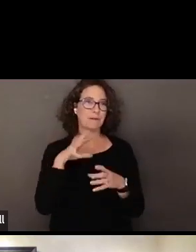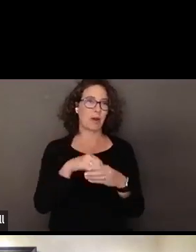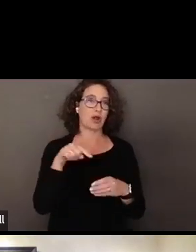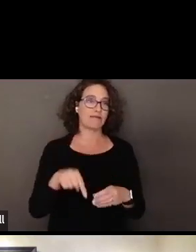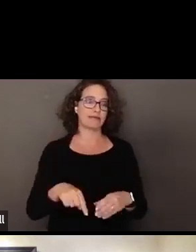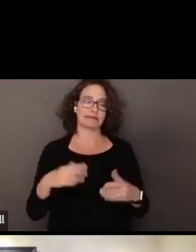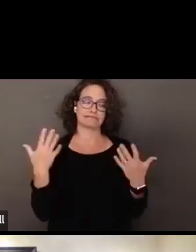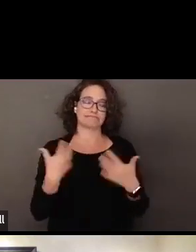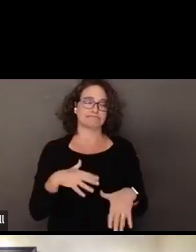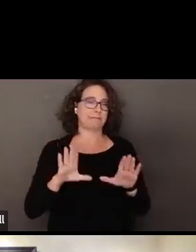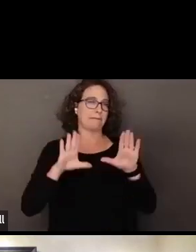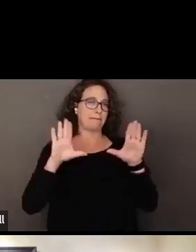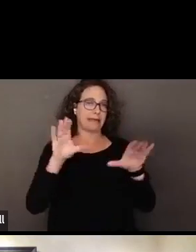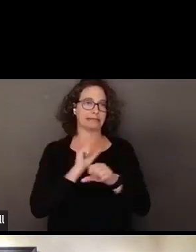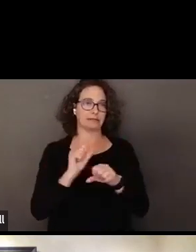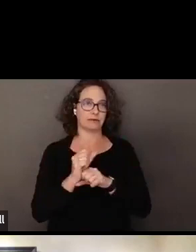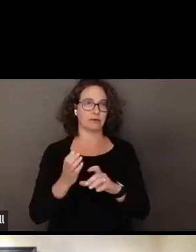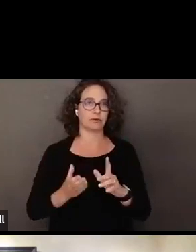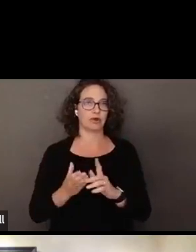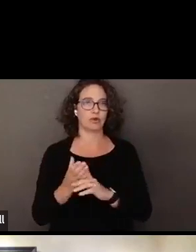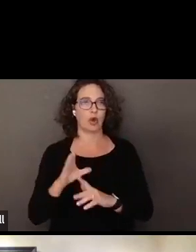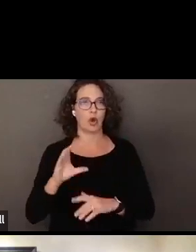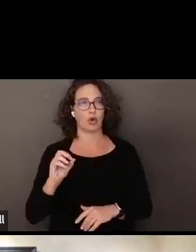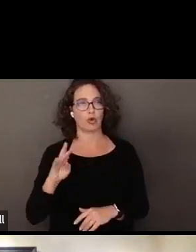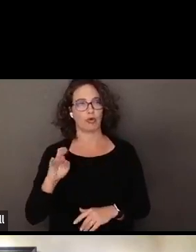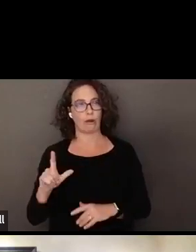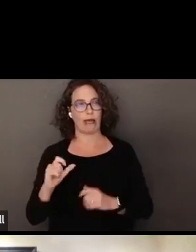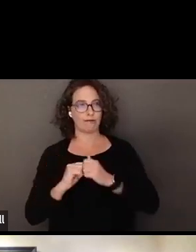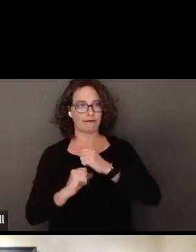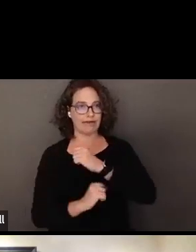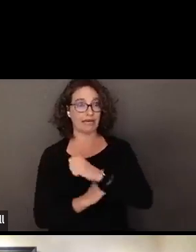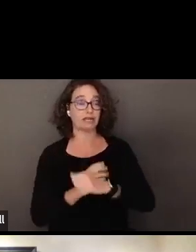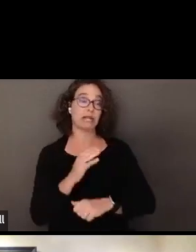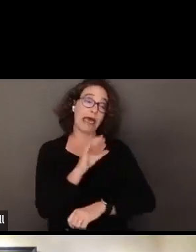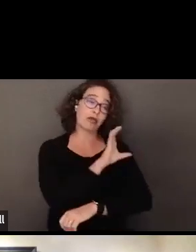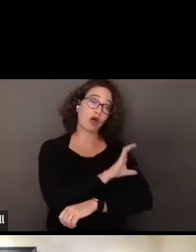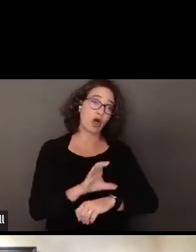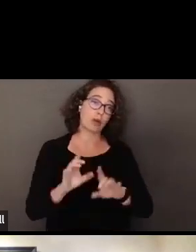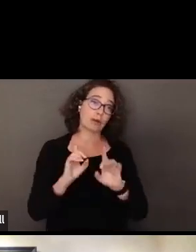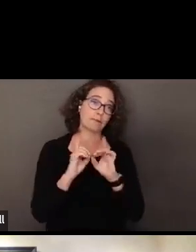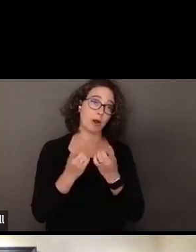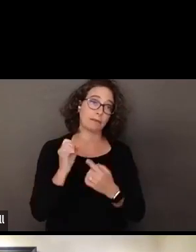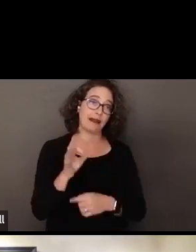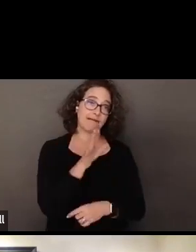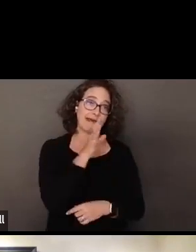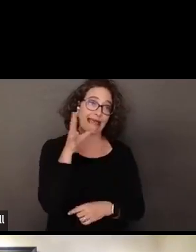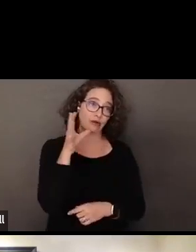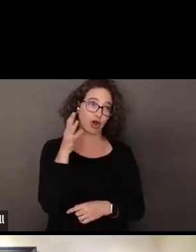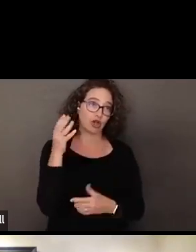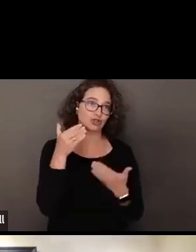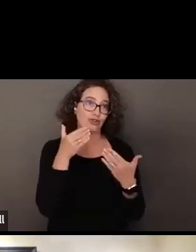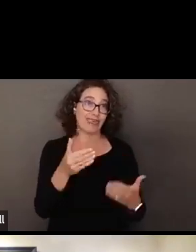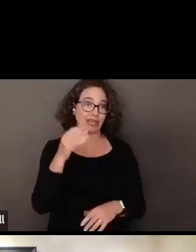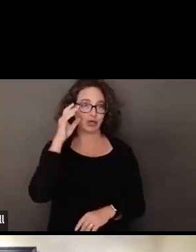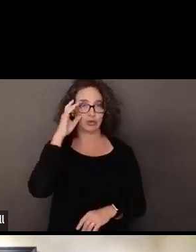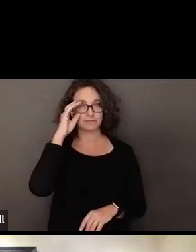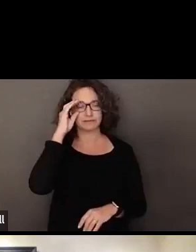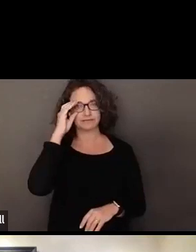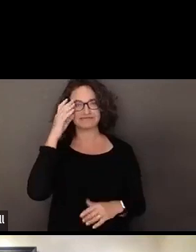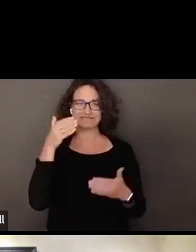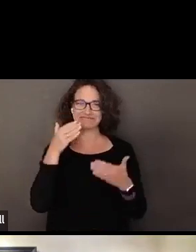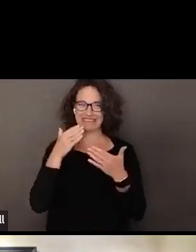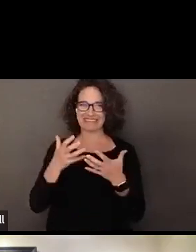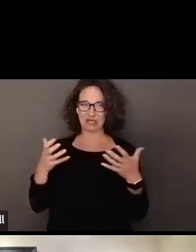initiative through the Colorado Health Foundation and the Colorado Department of Agriculture. Thank you. Thank you so